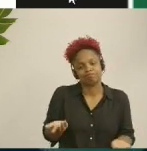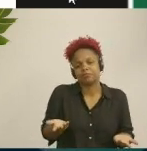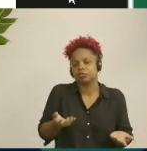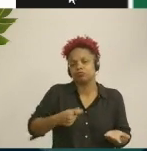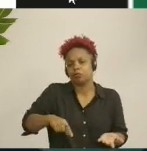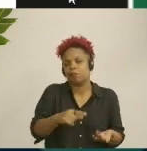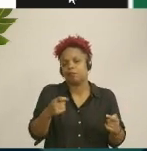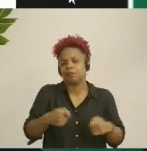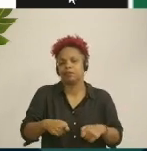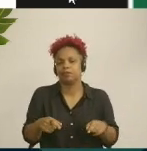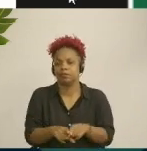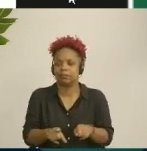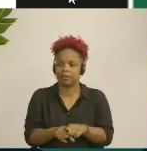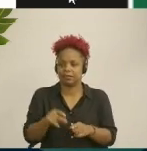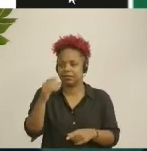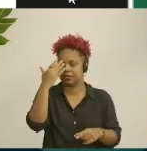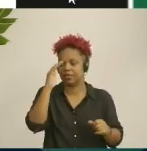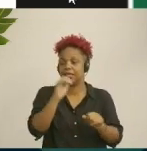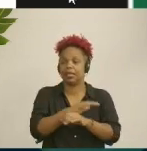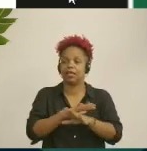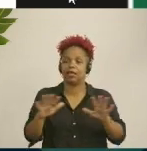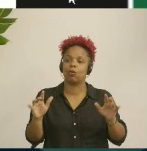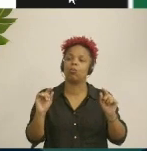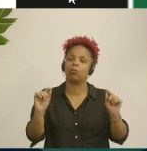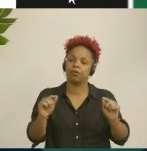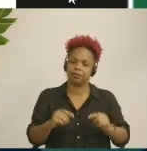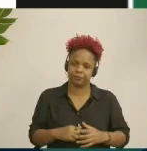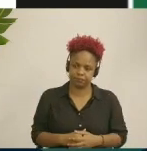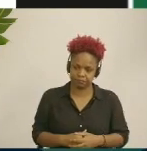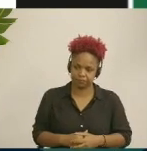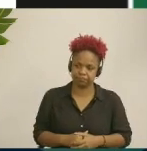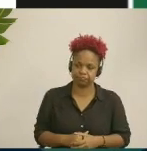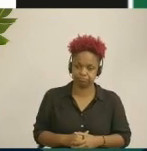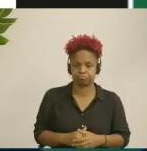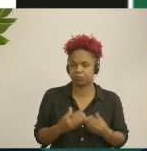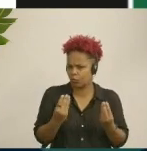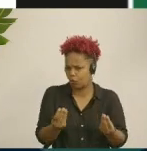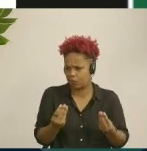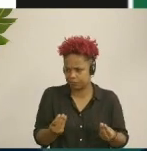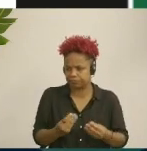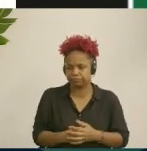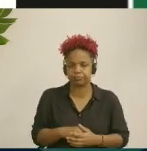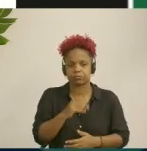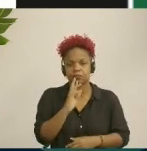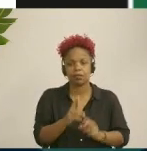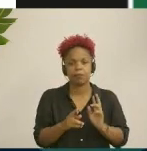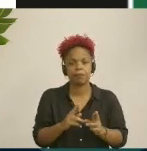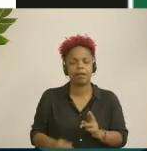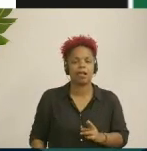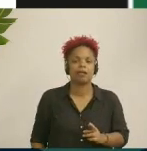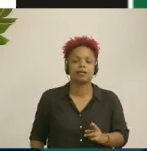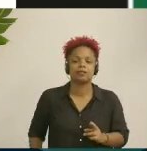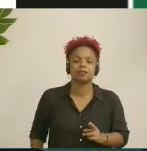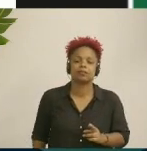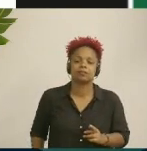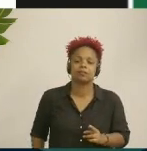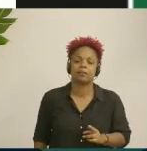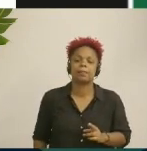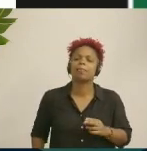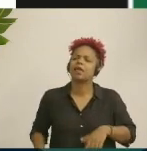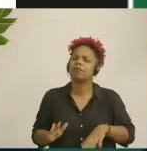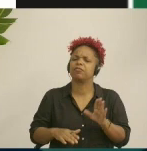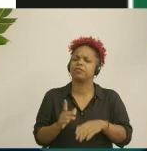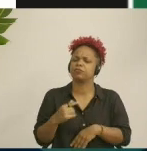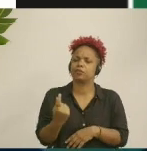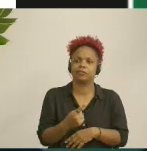and contexts. But often we're not even responding with evidence. We're responding with other things than